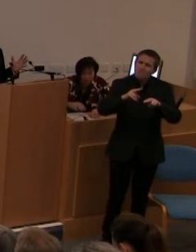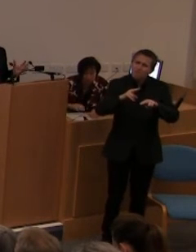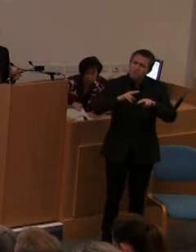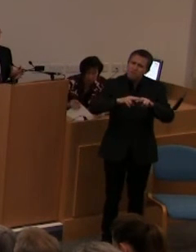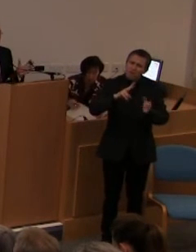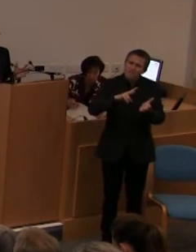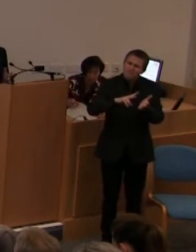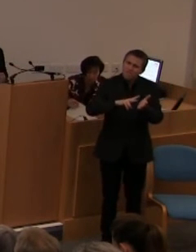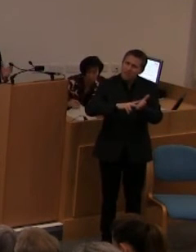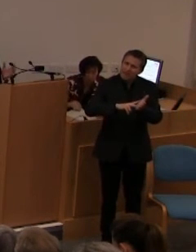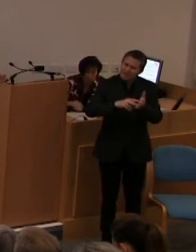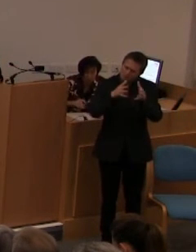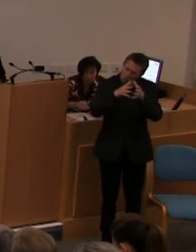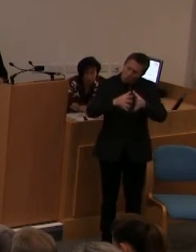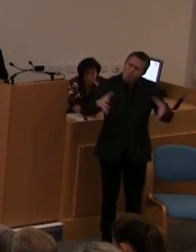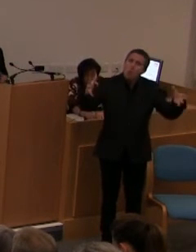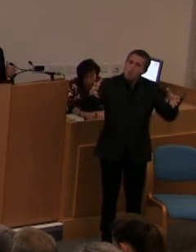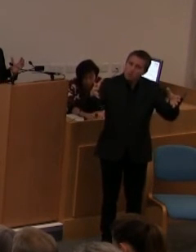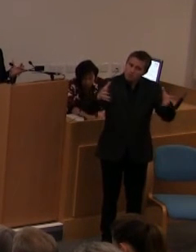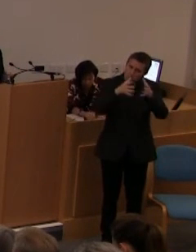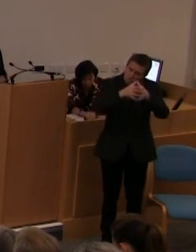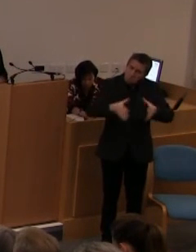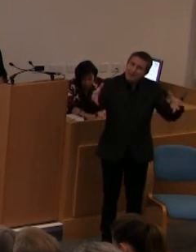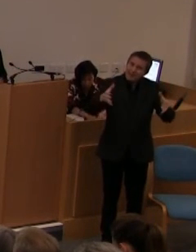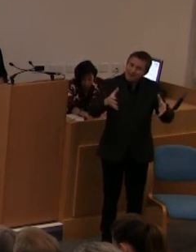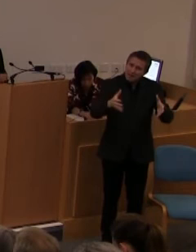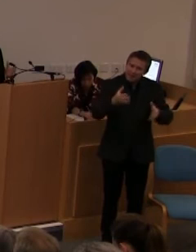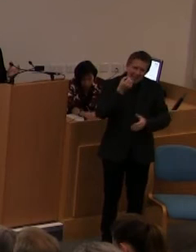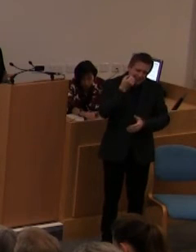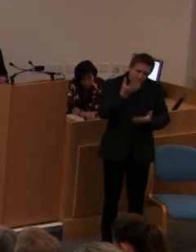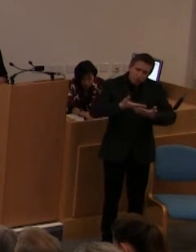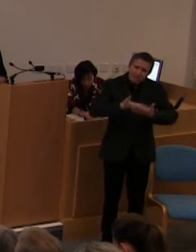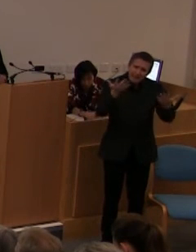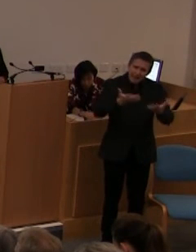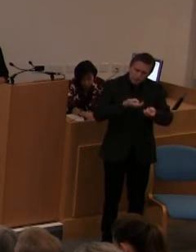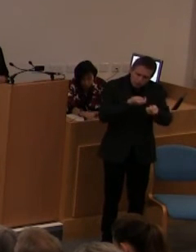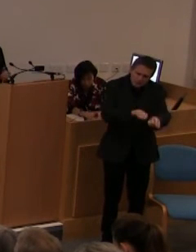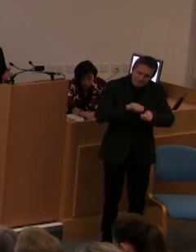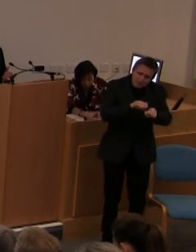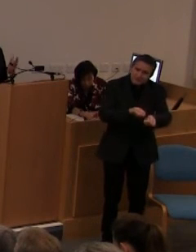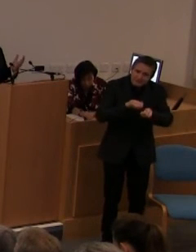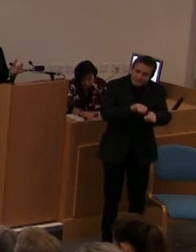organisation. We deal with large numbers of treatments day in, day out.